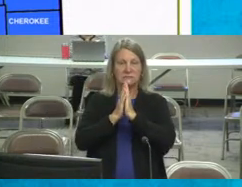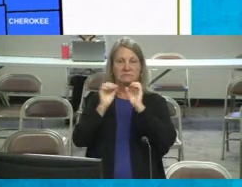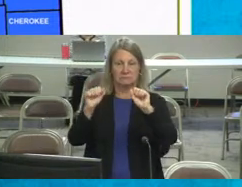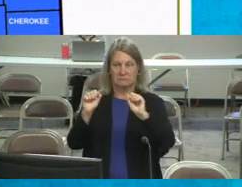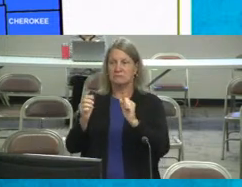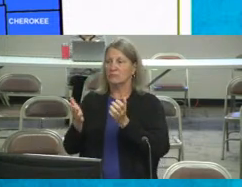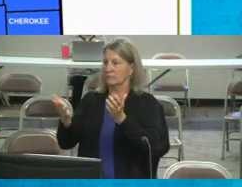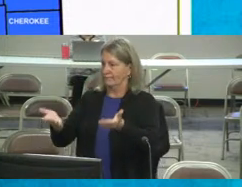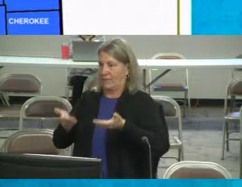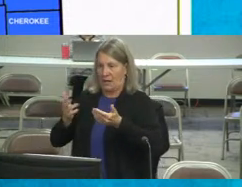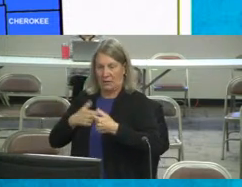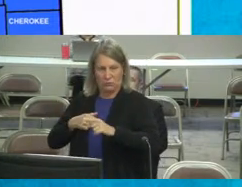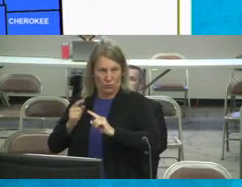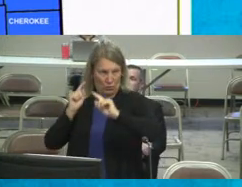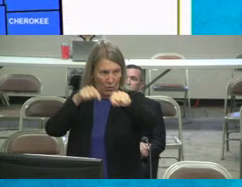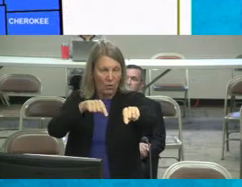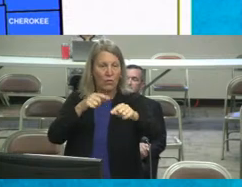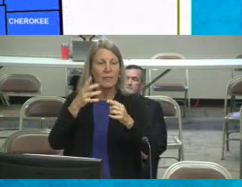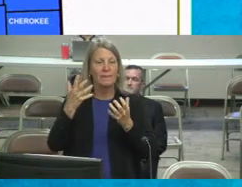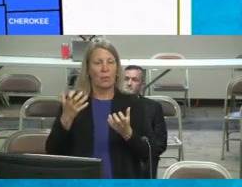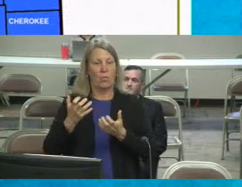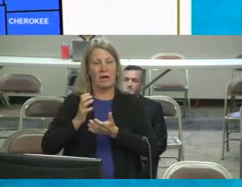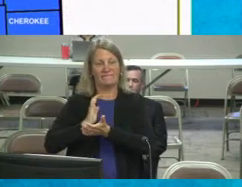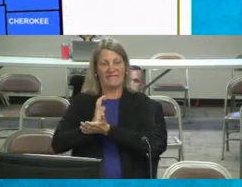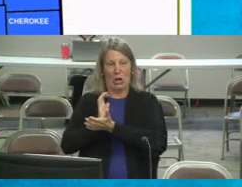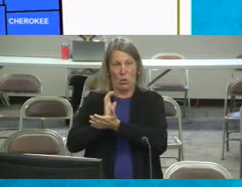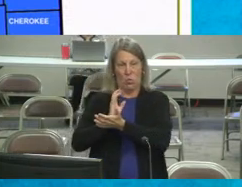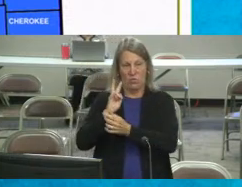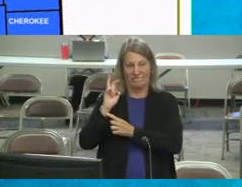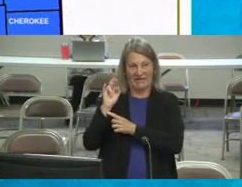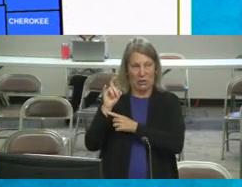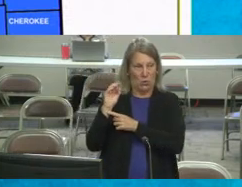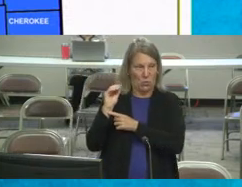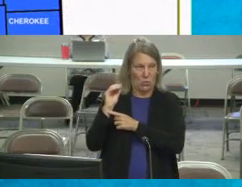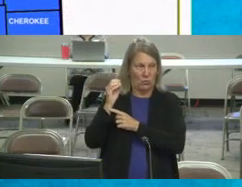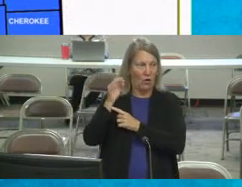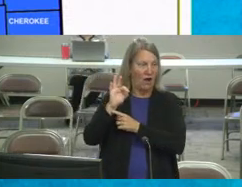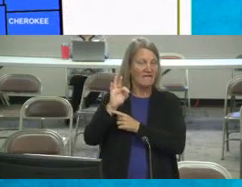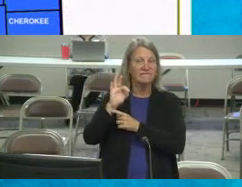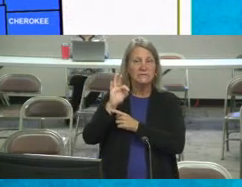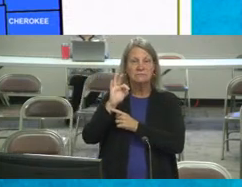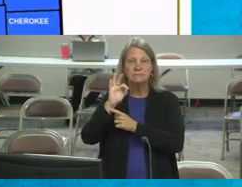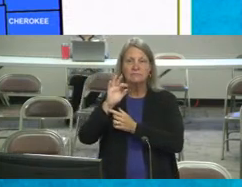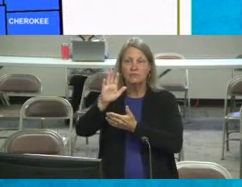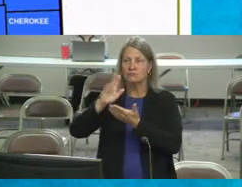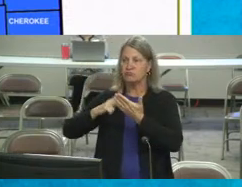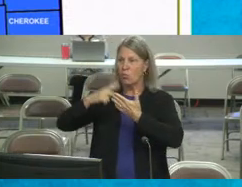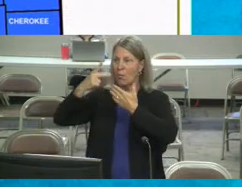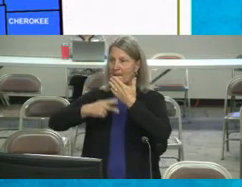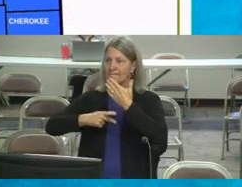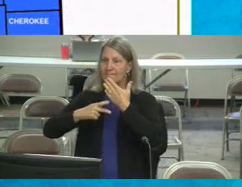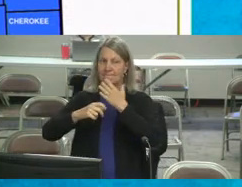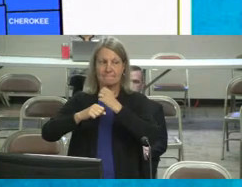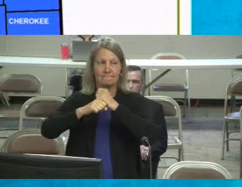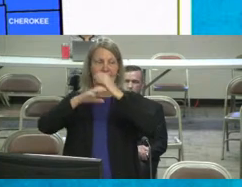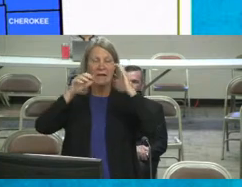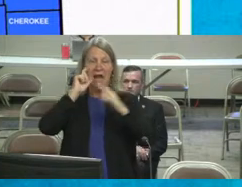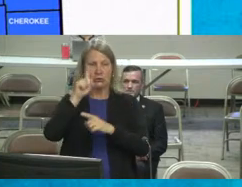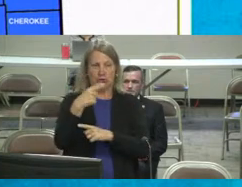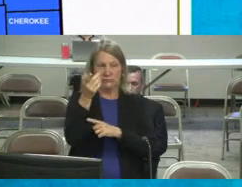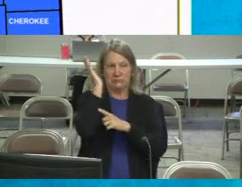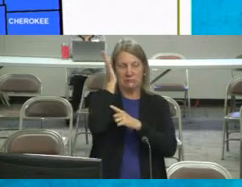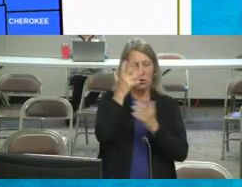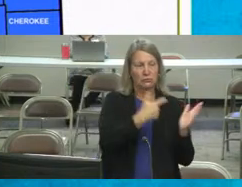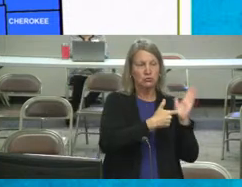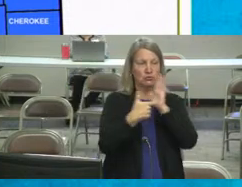meeting asked for us to go they invited us to attend and they asked for a video of your